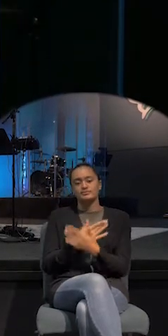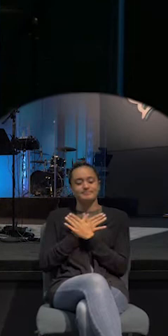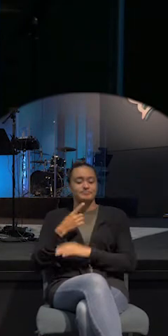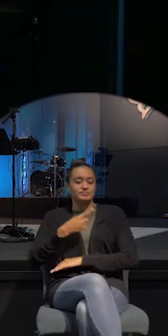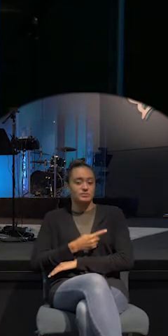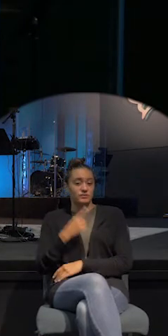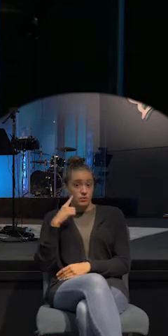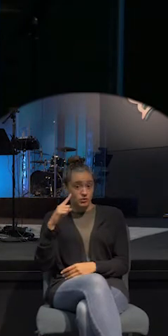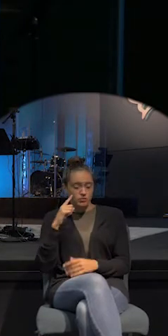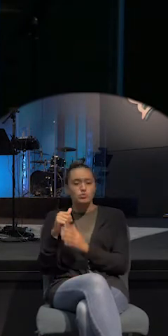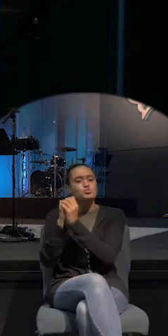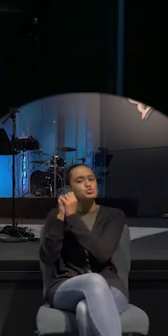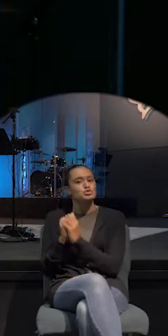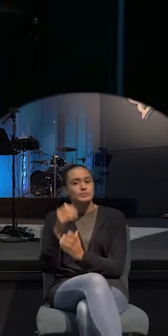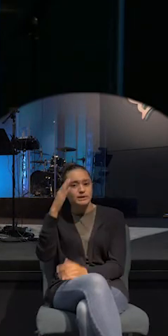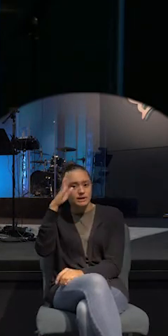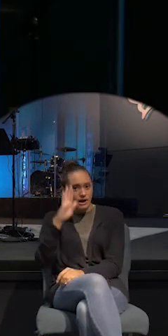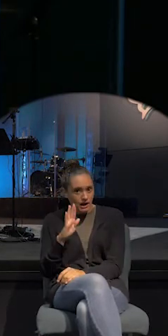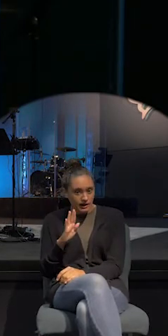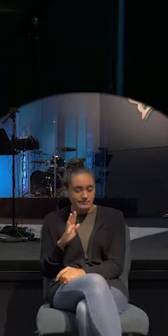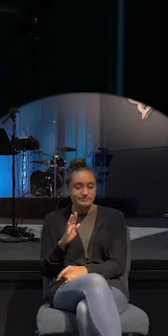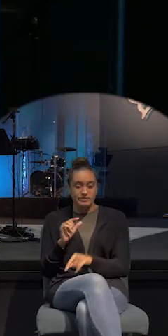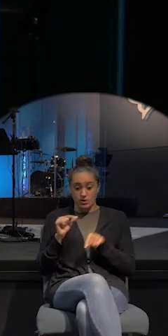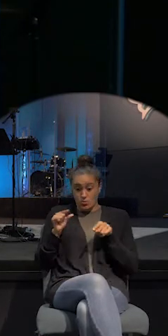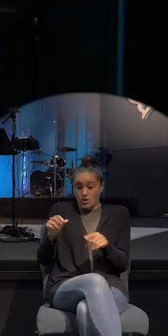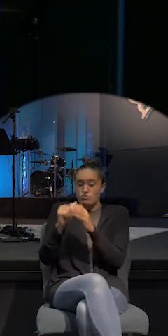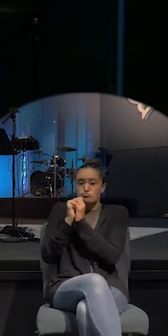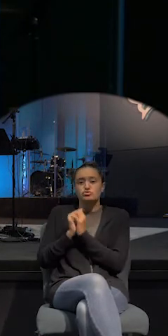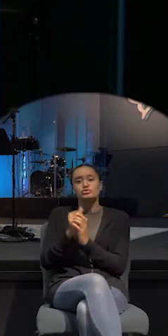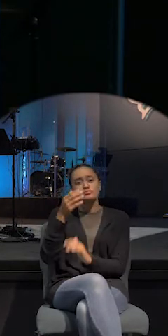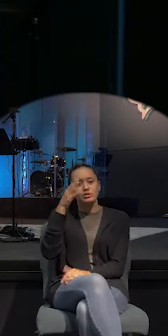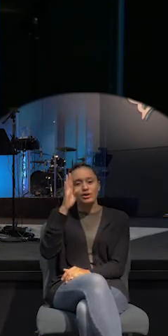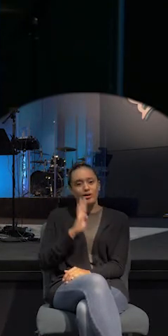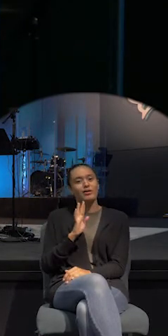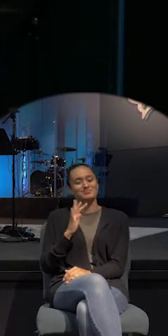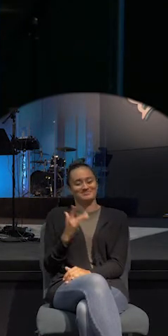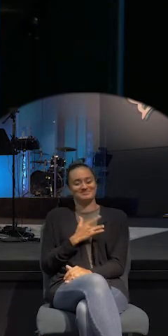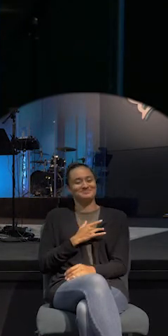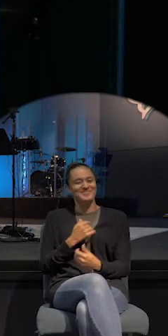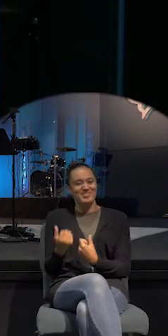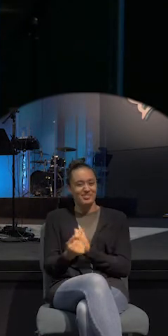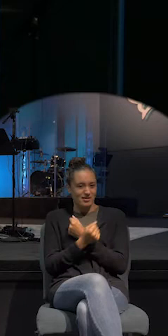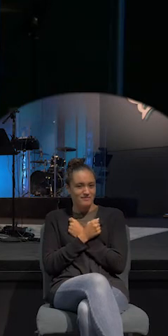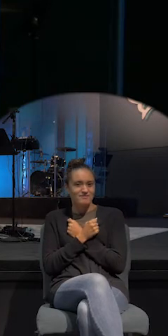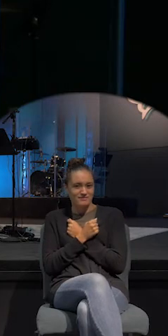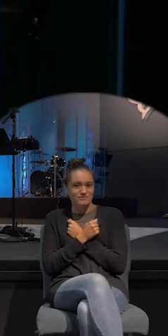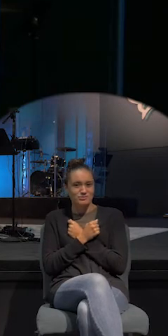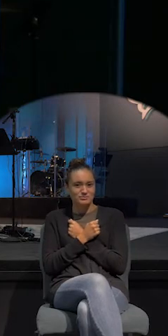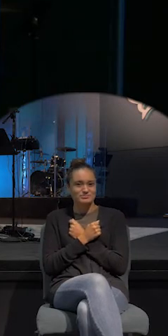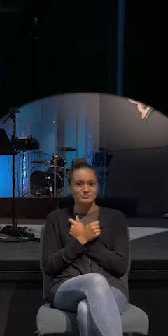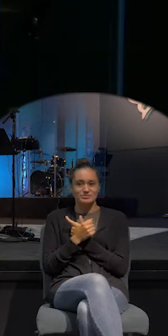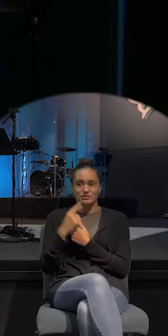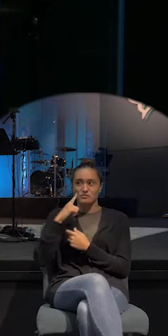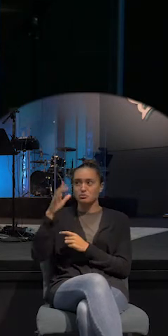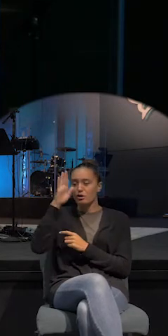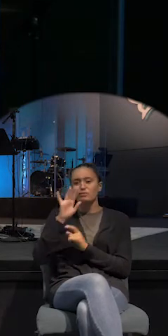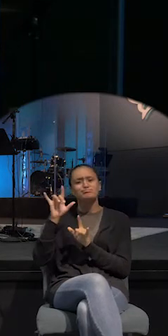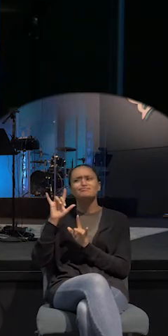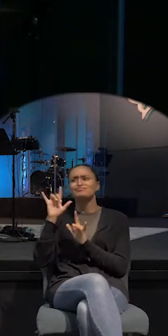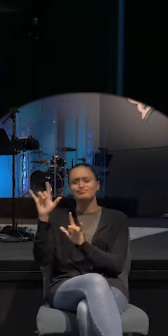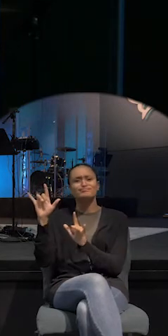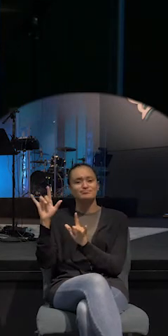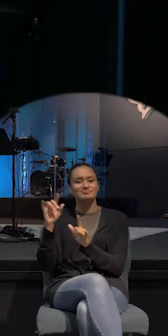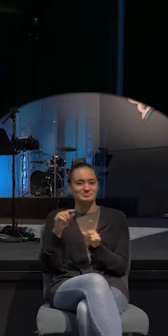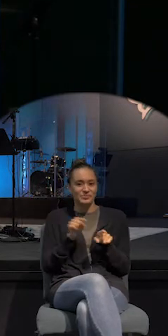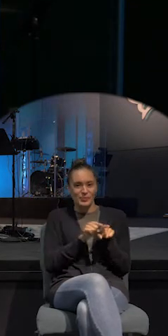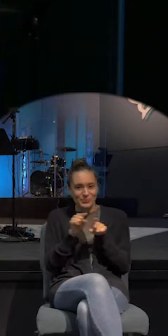promote worship of God. And the worship of God, love is going to be for God, but it's going to